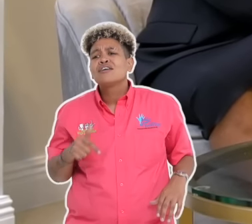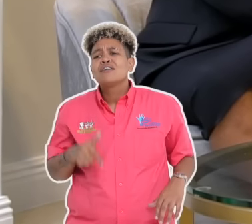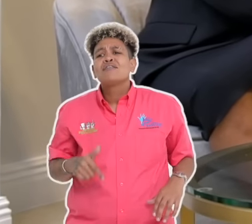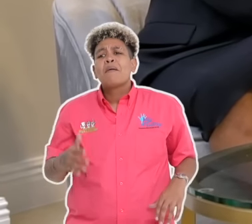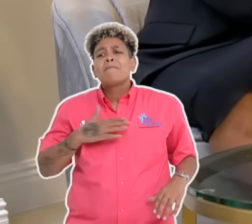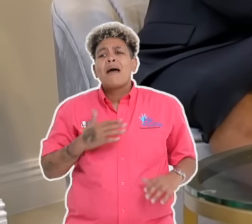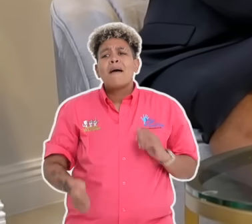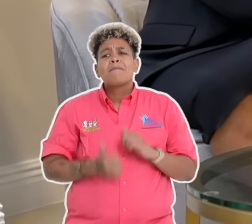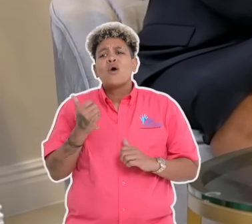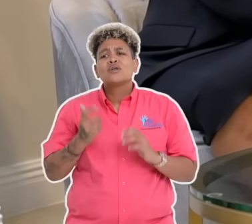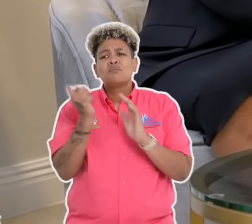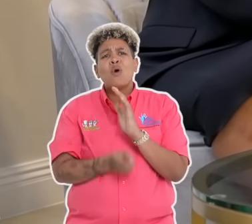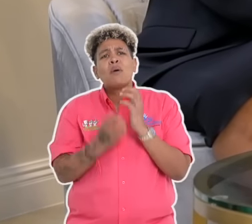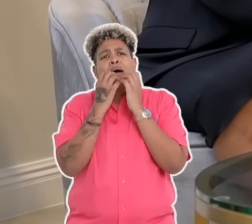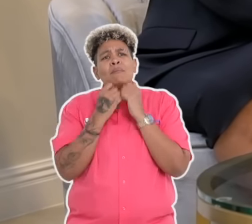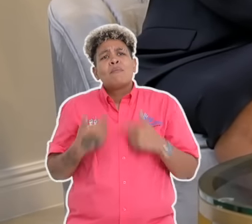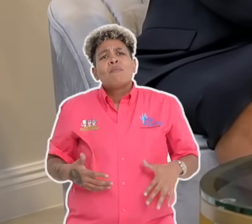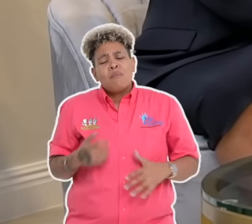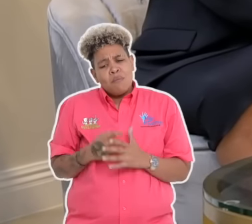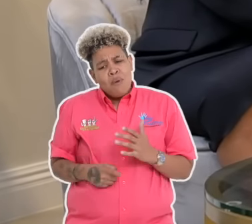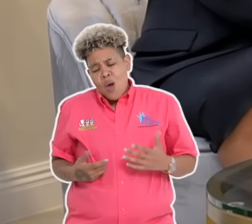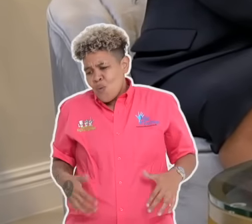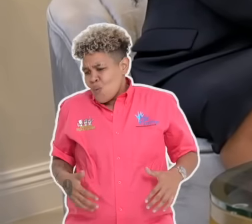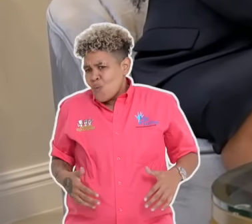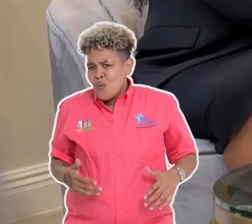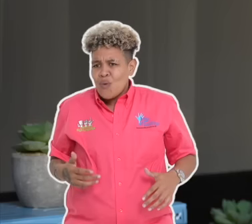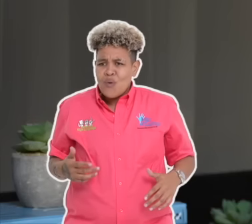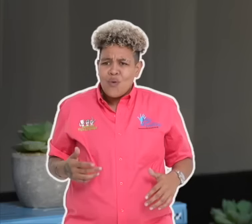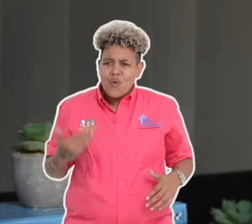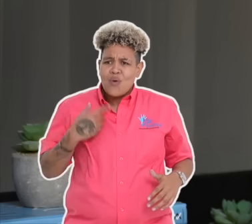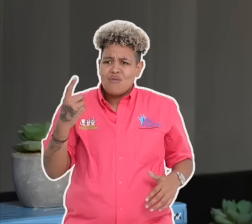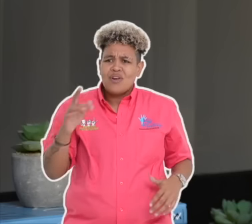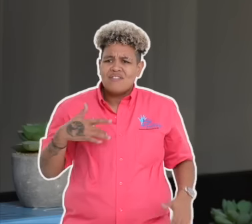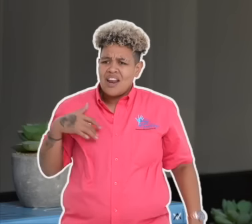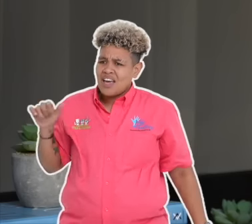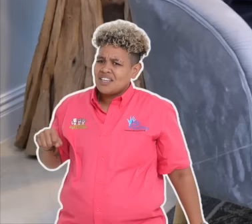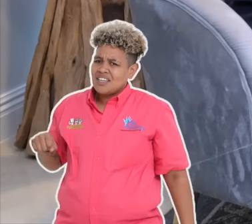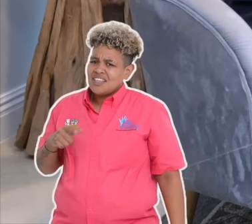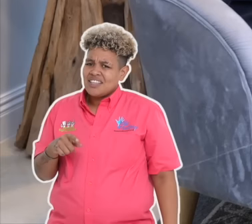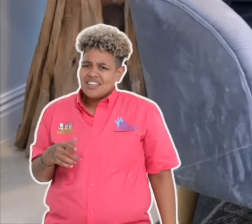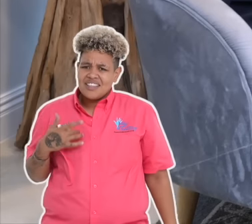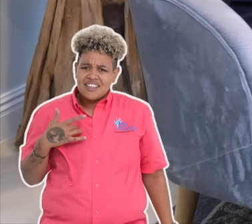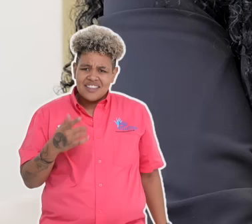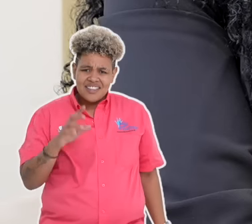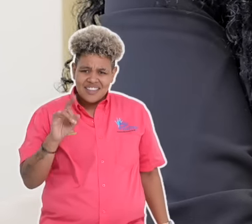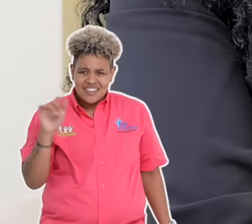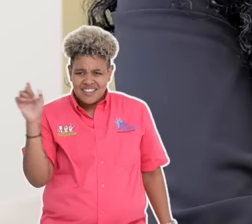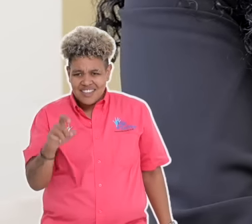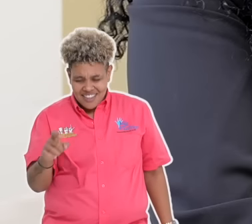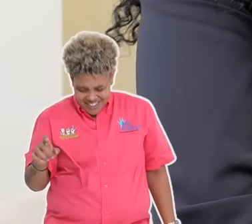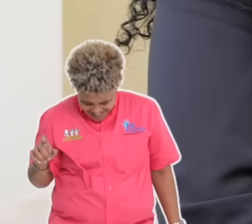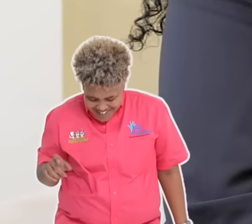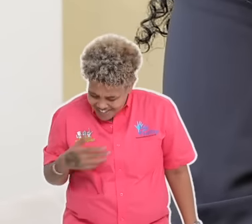my gosh, this is my most priceless moment. Do you have one? And if you do, which one is it? Yeah, like, ha, ha, ha, got you with that question. You did get me